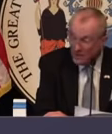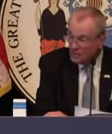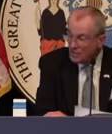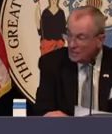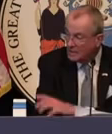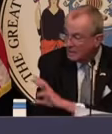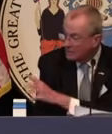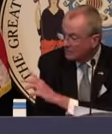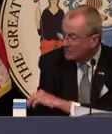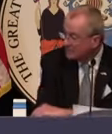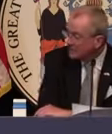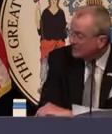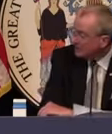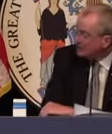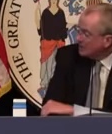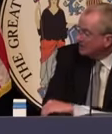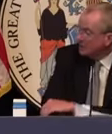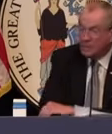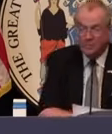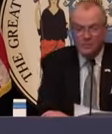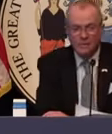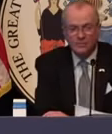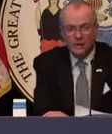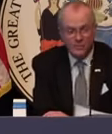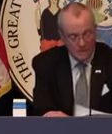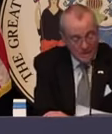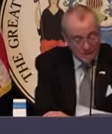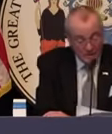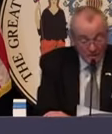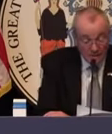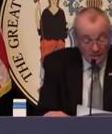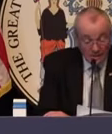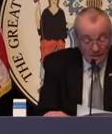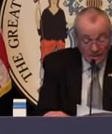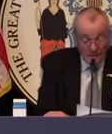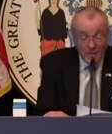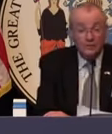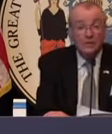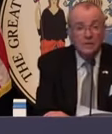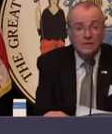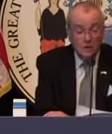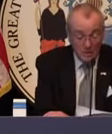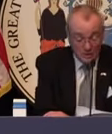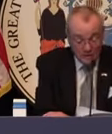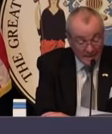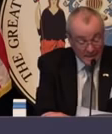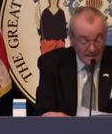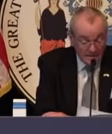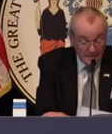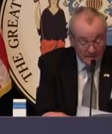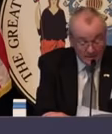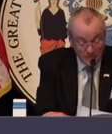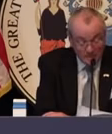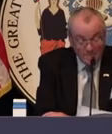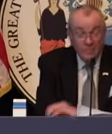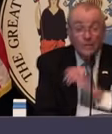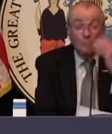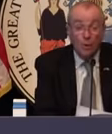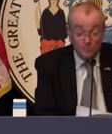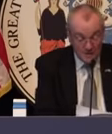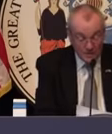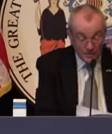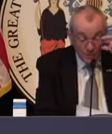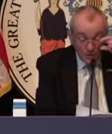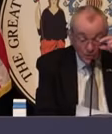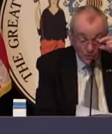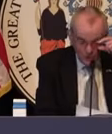result. Judy can give you a little bit of a color in a couple of minutes by region, and that is very encouraging data indeed. The